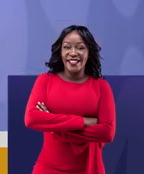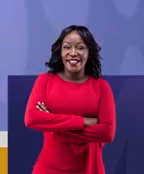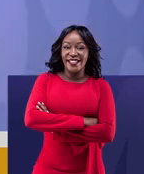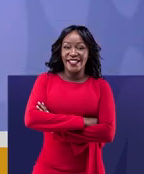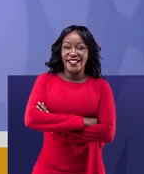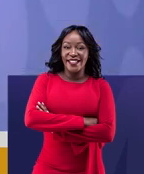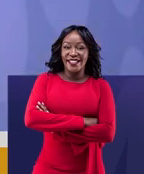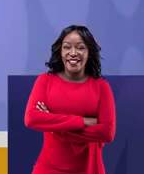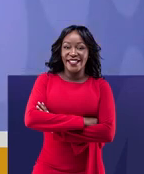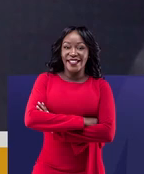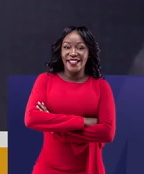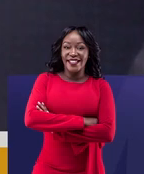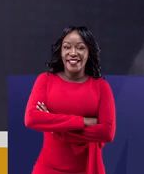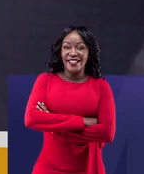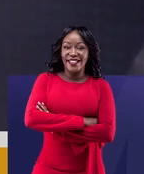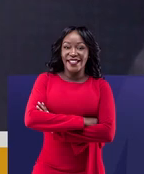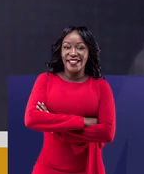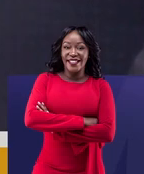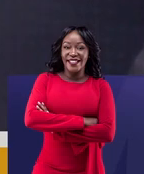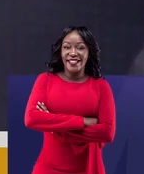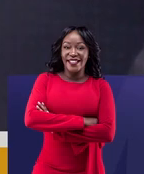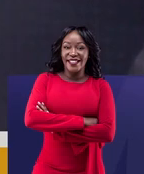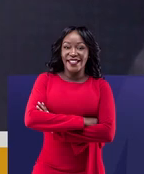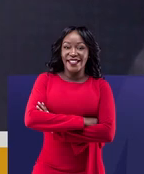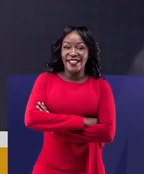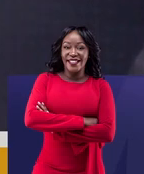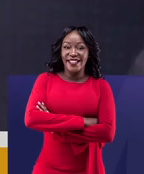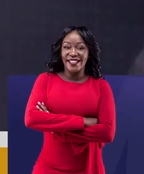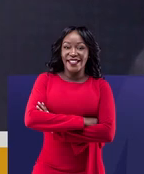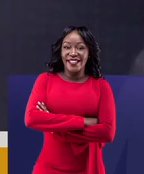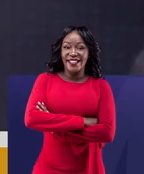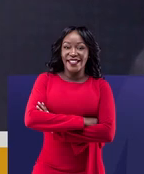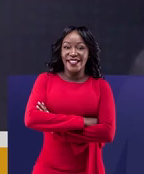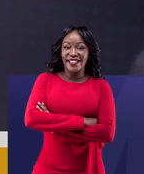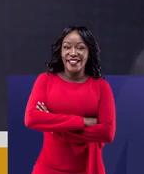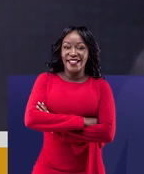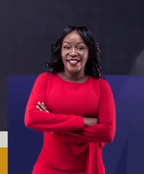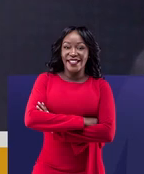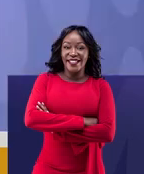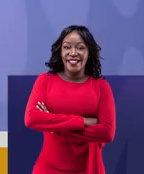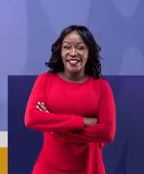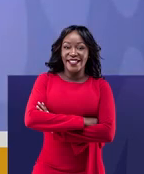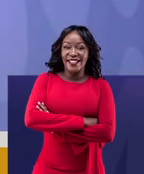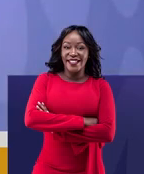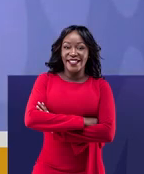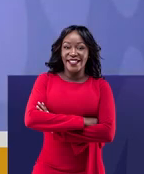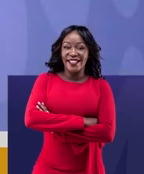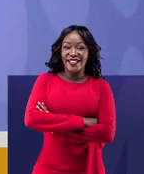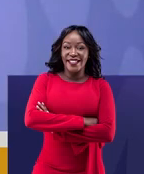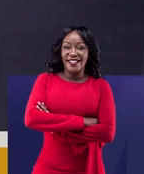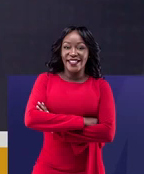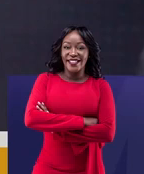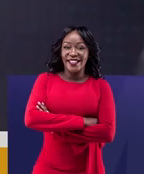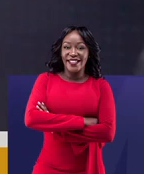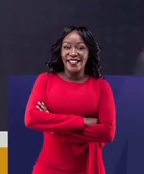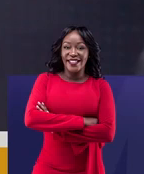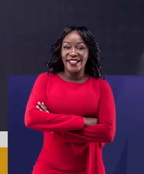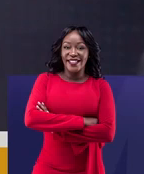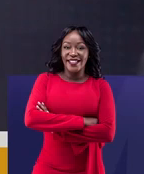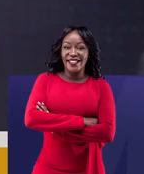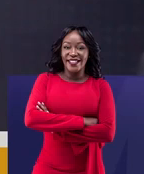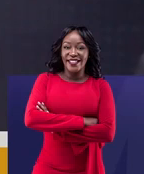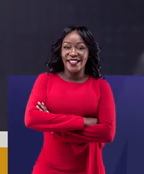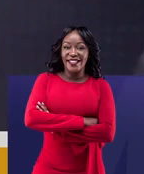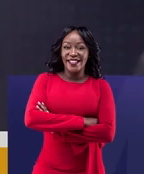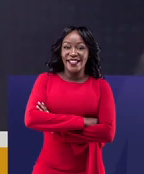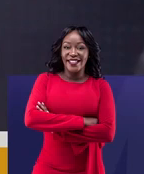4 days? Yes, it was a period of very rapid expansion. Mm-hmm. Yeah. Do we expect the same this year? I think this year,